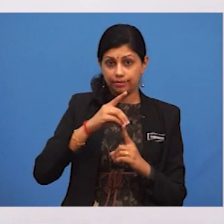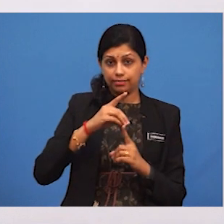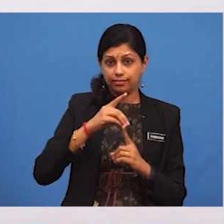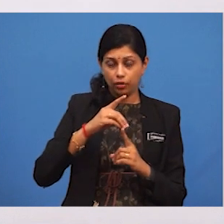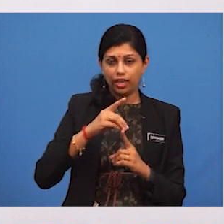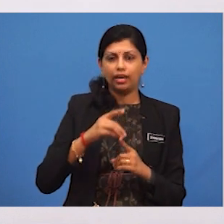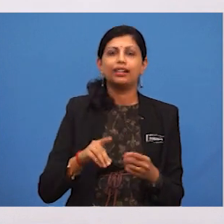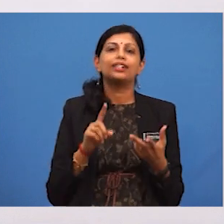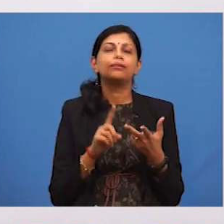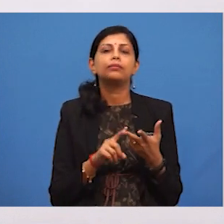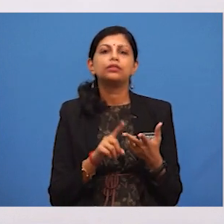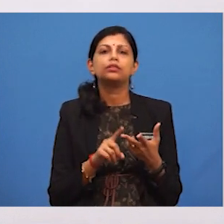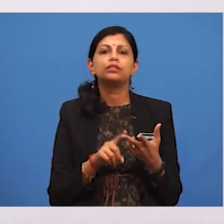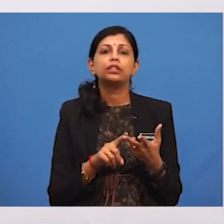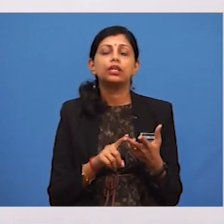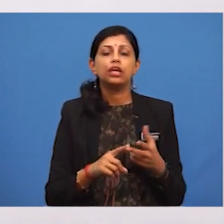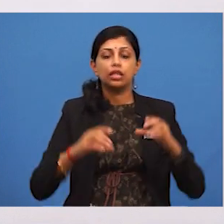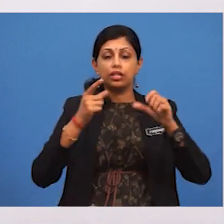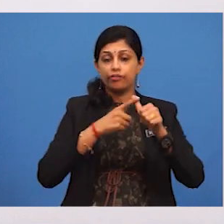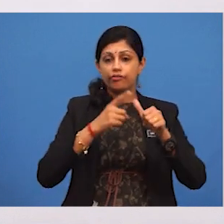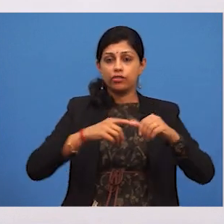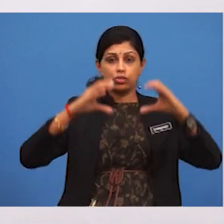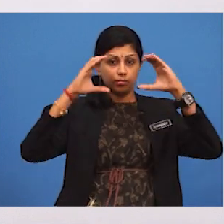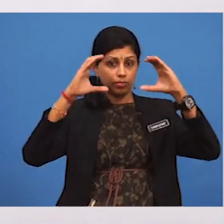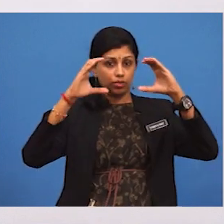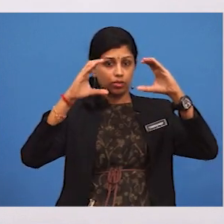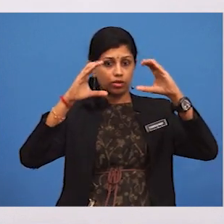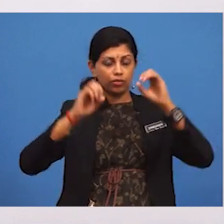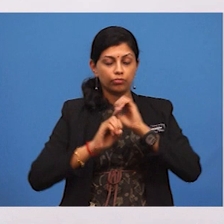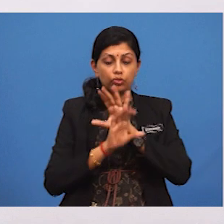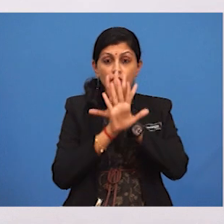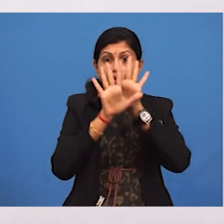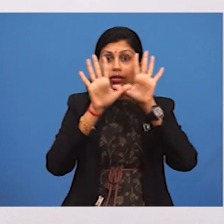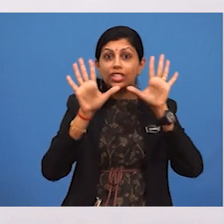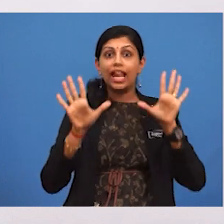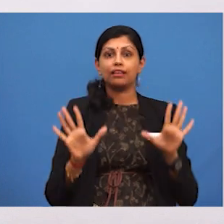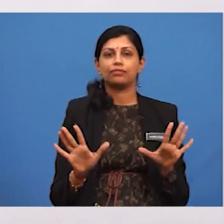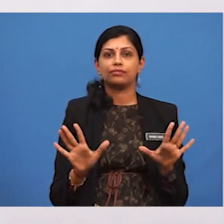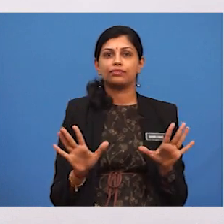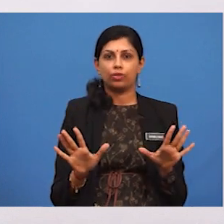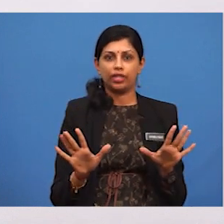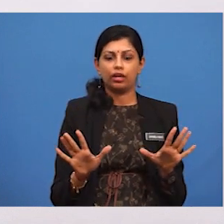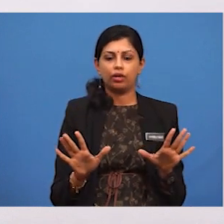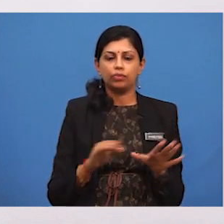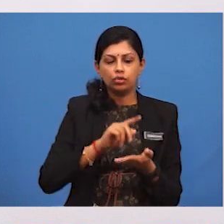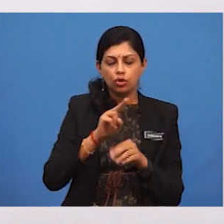write a brief introduction and the body of the letter. Cover all the